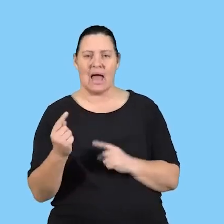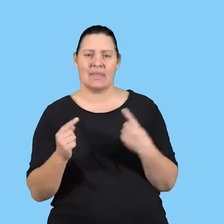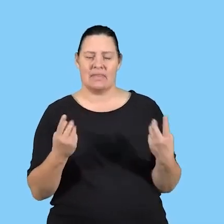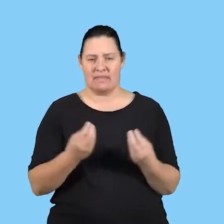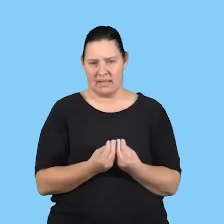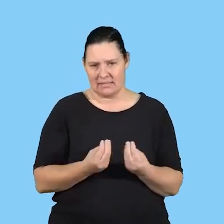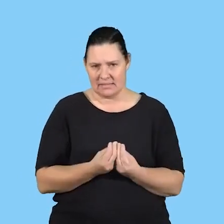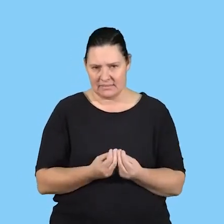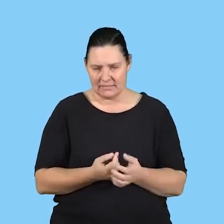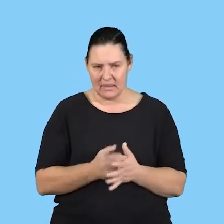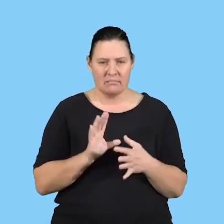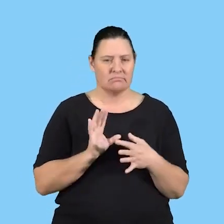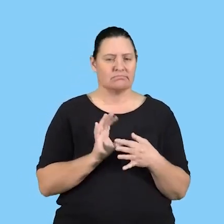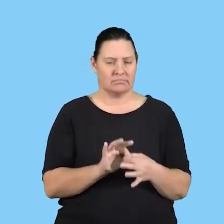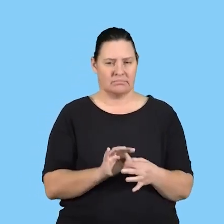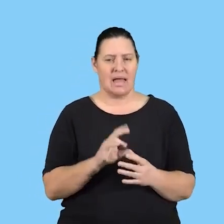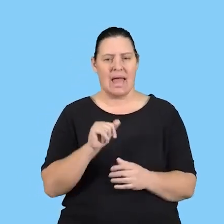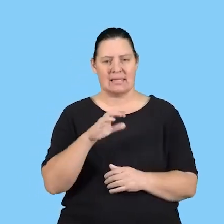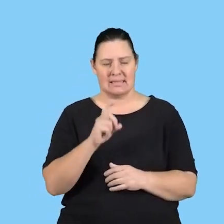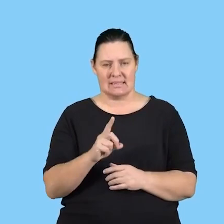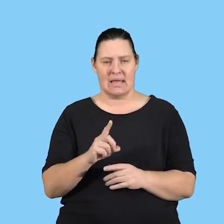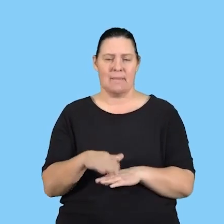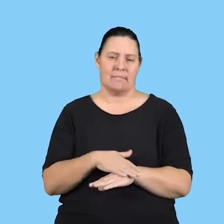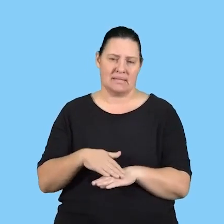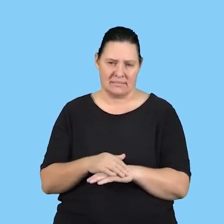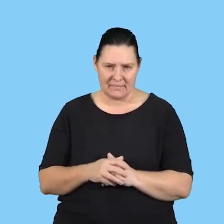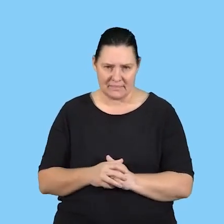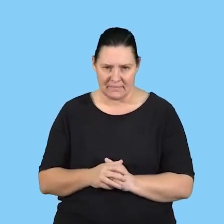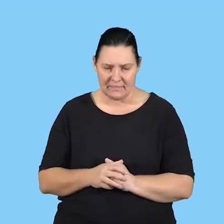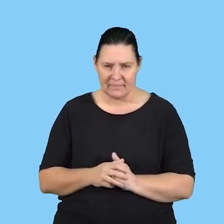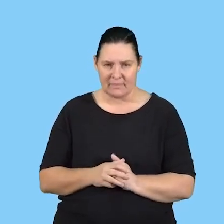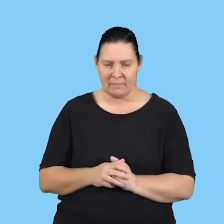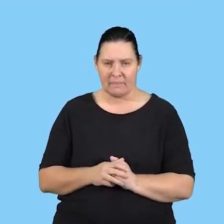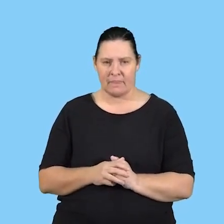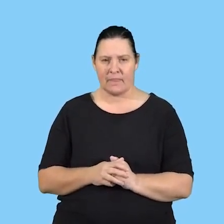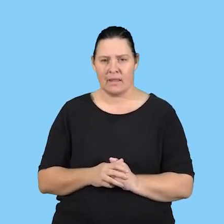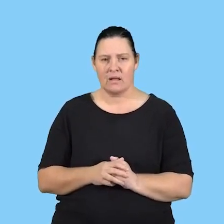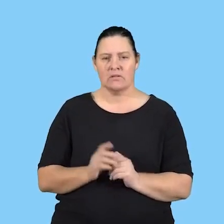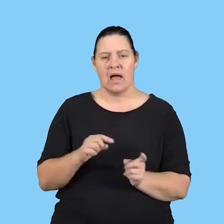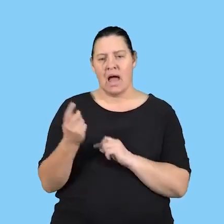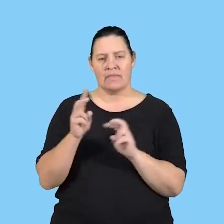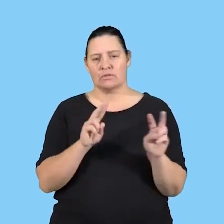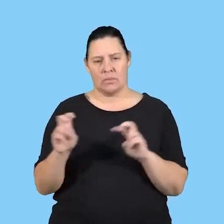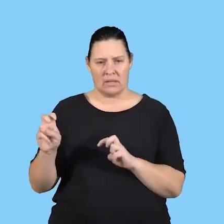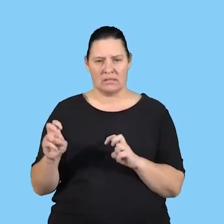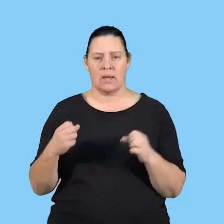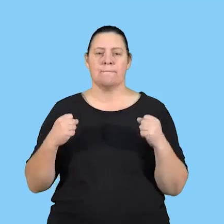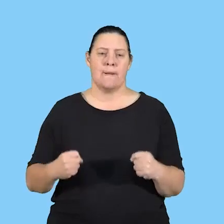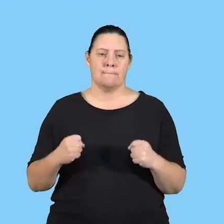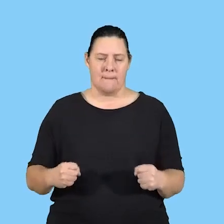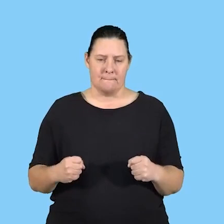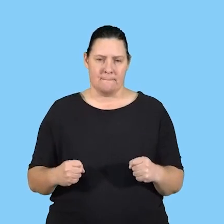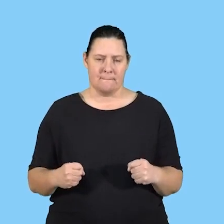of other aspects relating to acids and bases. So the rest of the other topics are